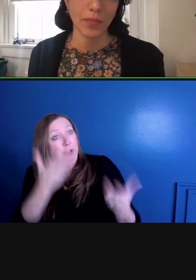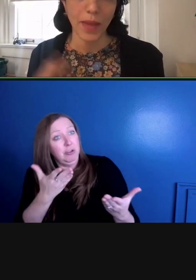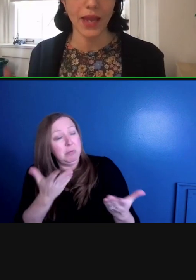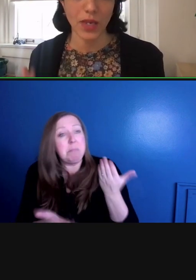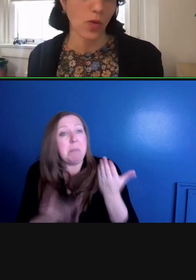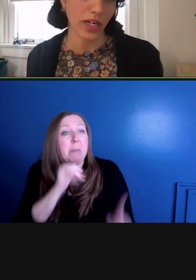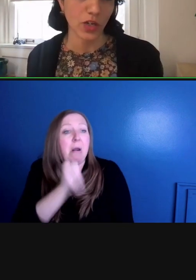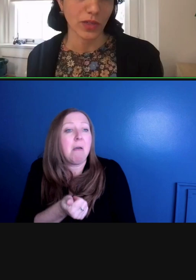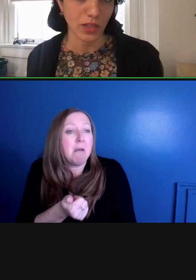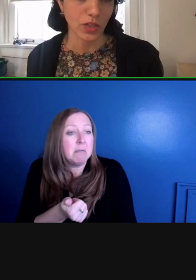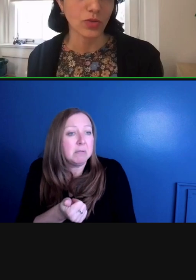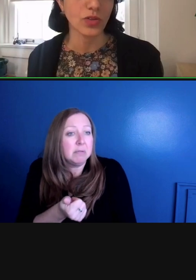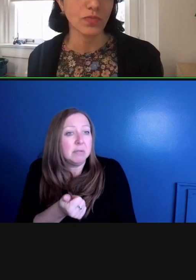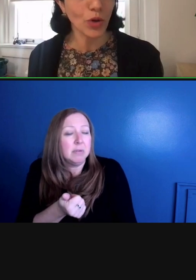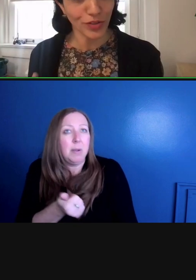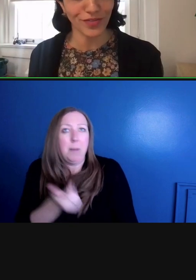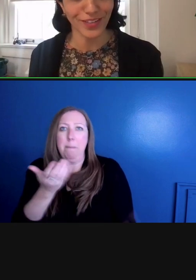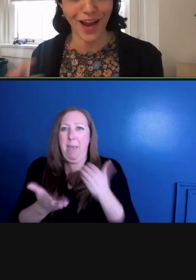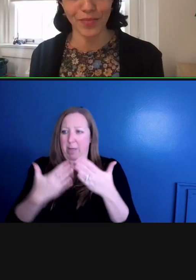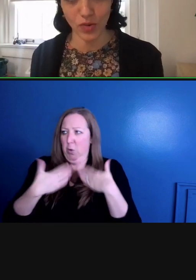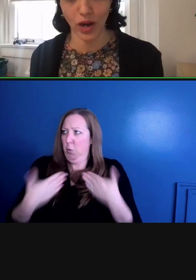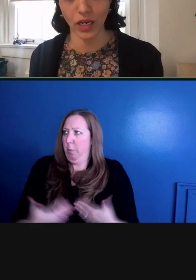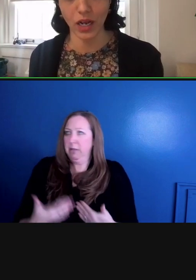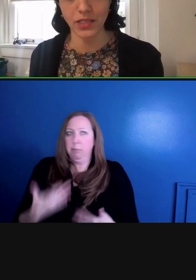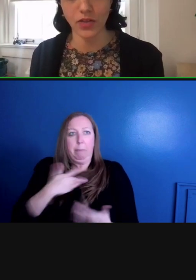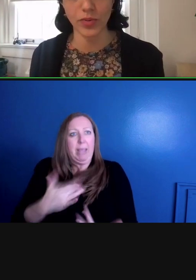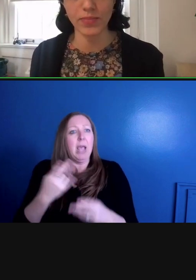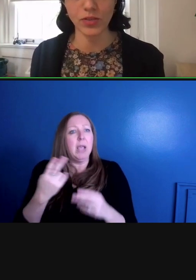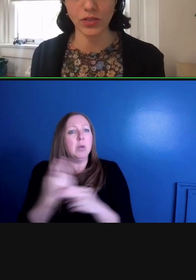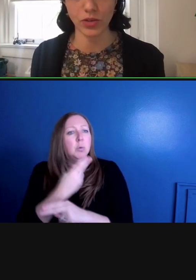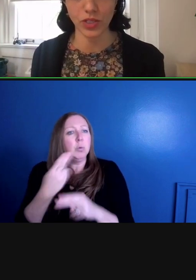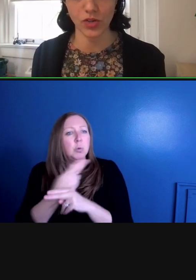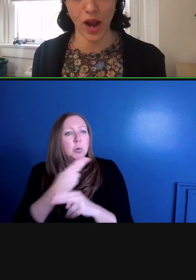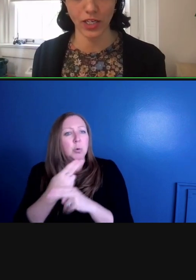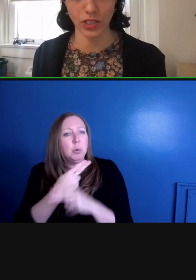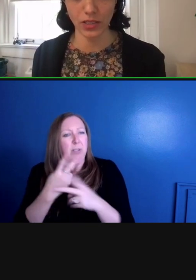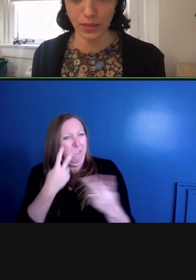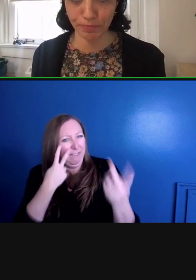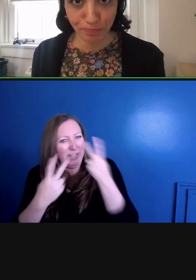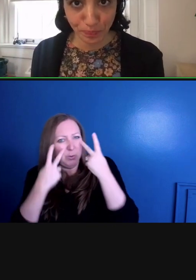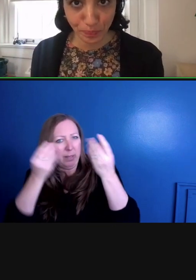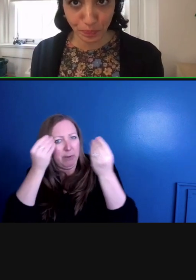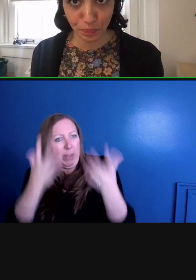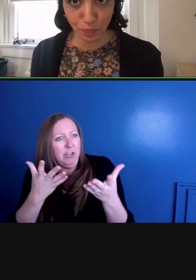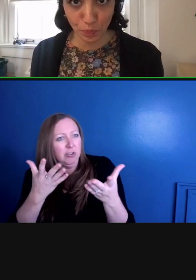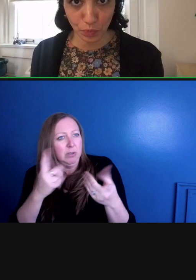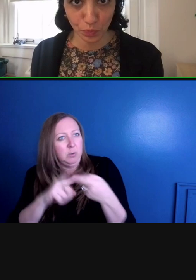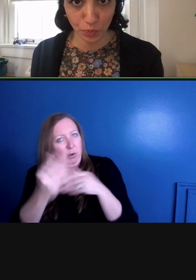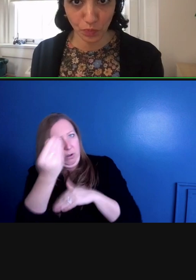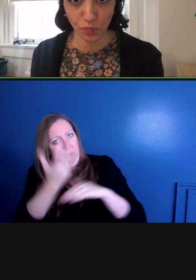information may be what humans use most of the time to recognize other people's social interactions.